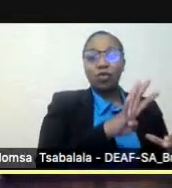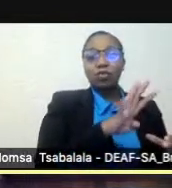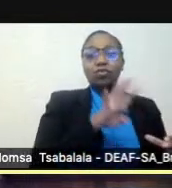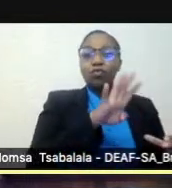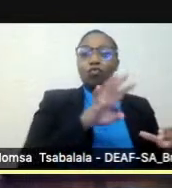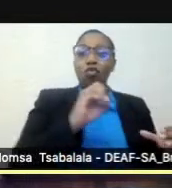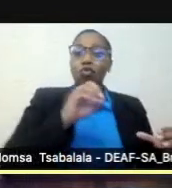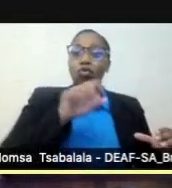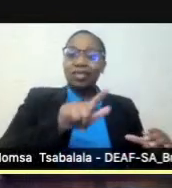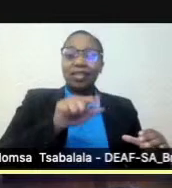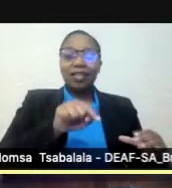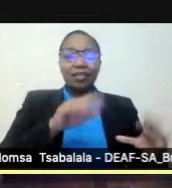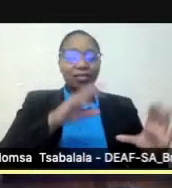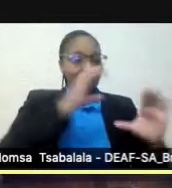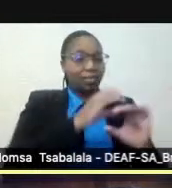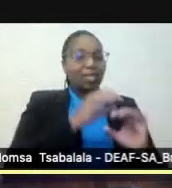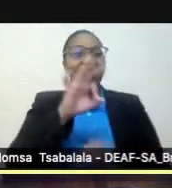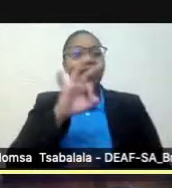beds,